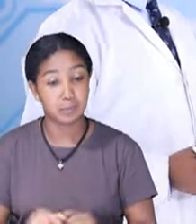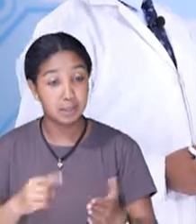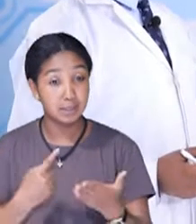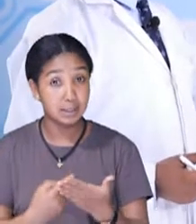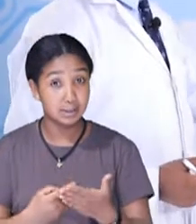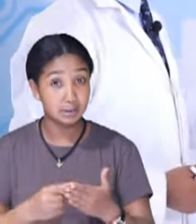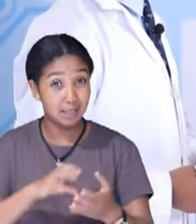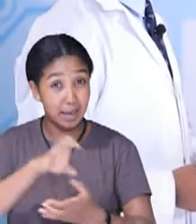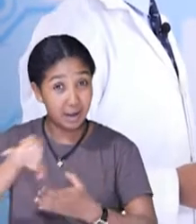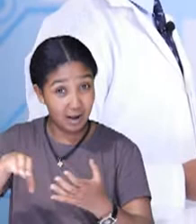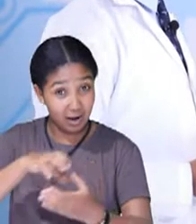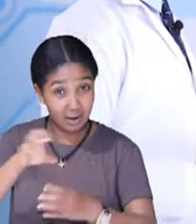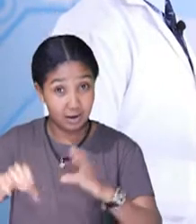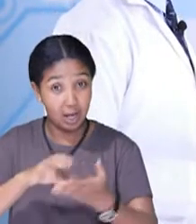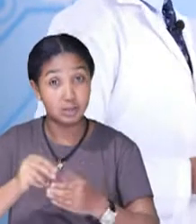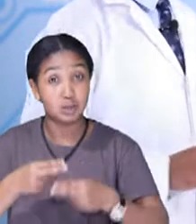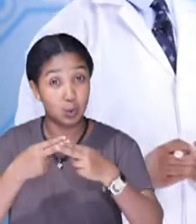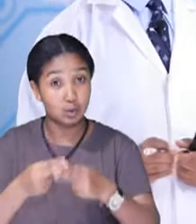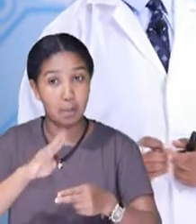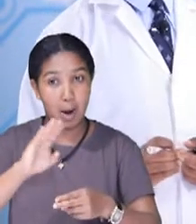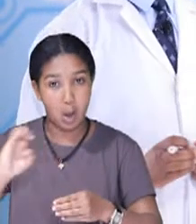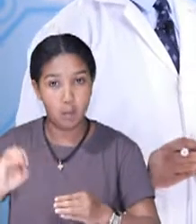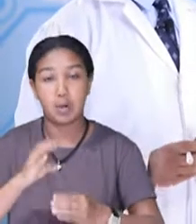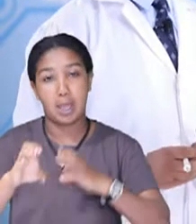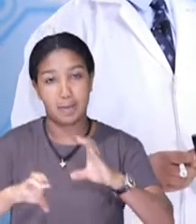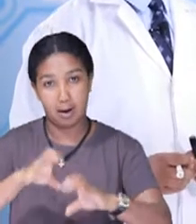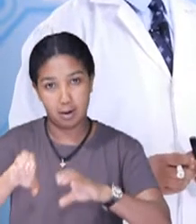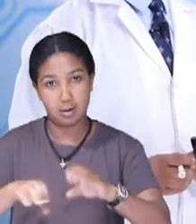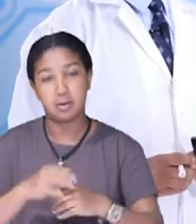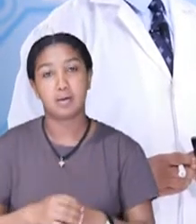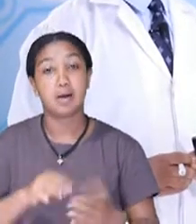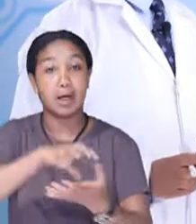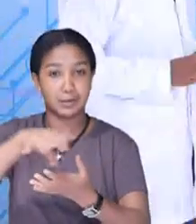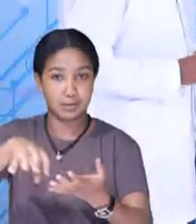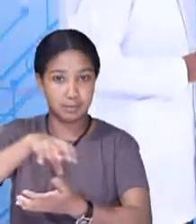These chemical reactions are called biochemical reactions.